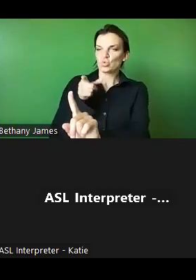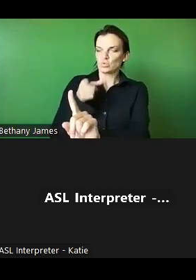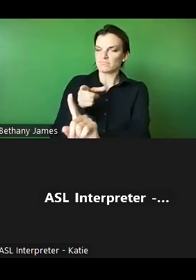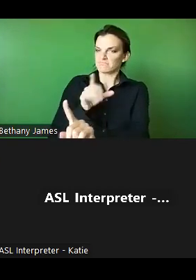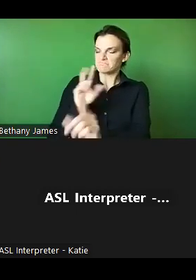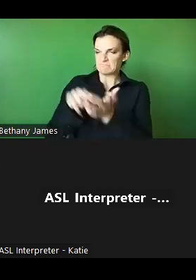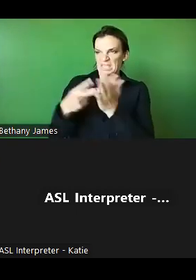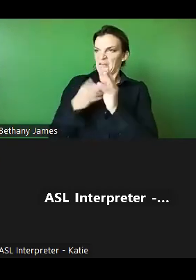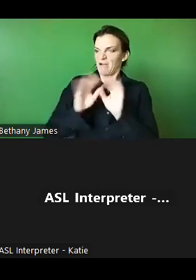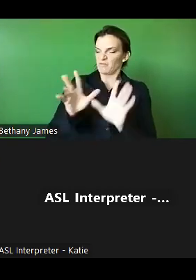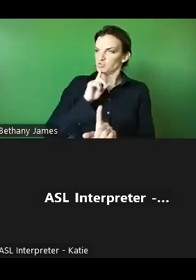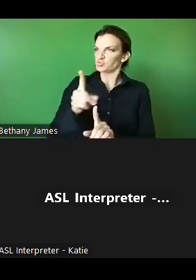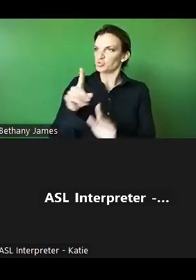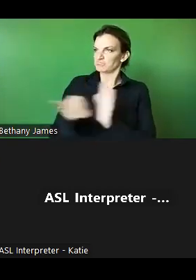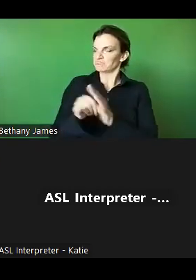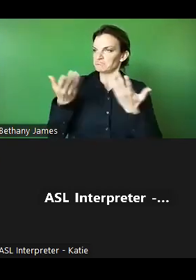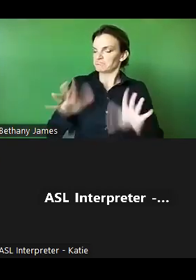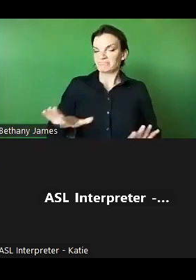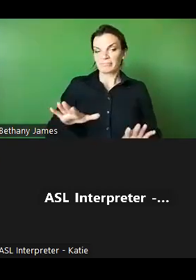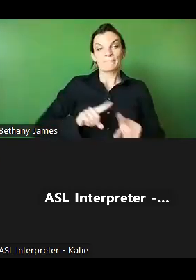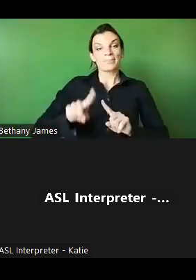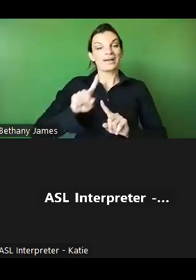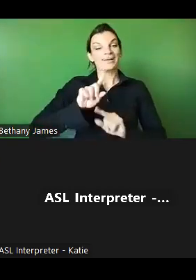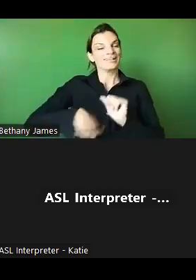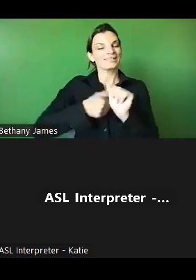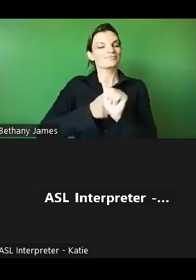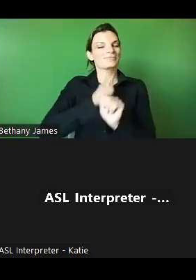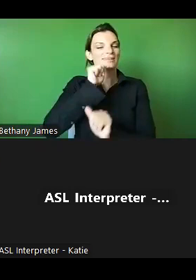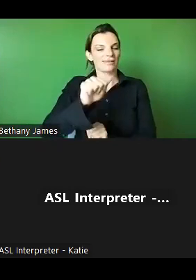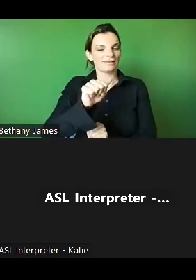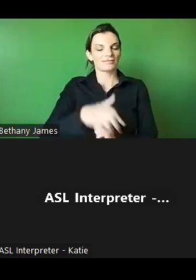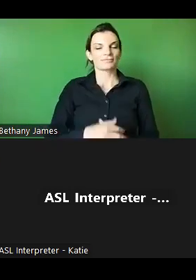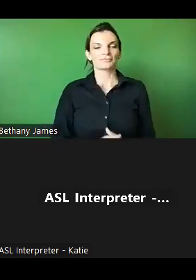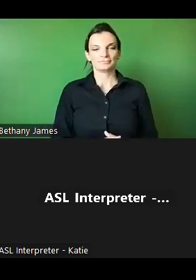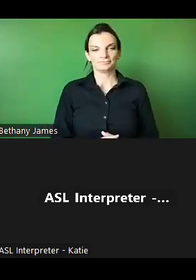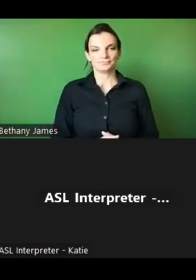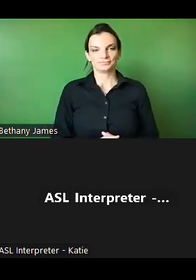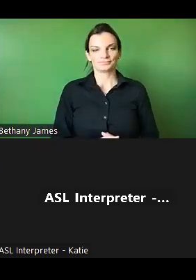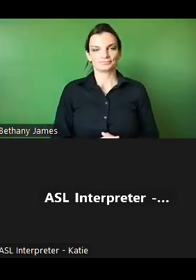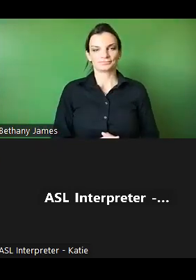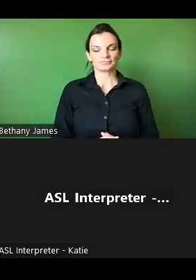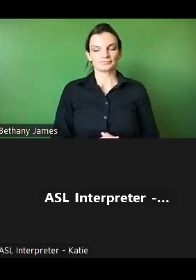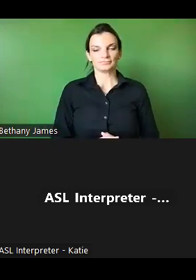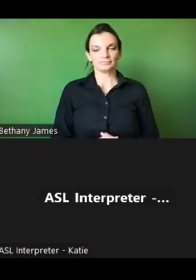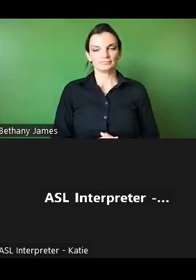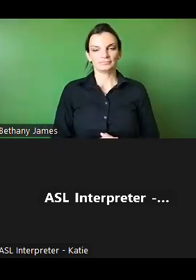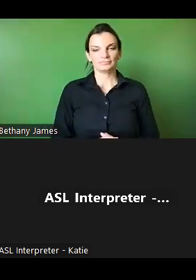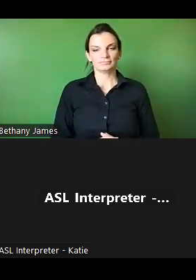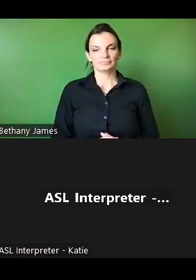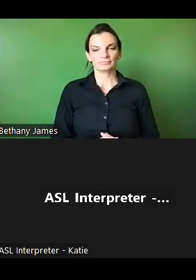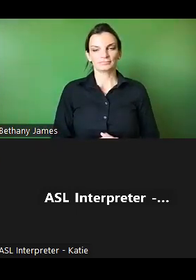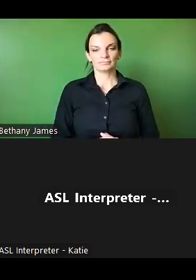So again, the central thesis of at least a couple of the authors that we're considering here